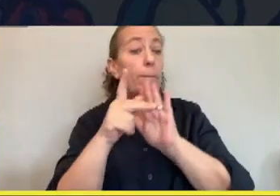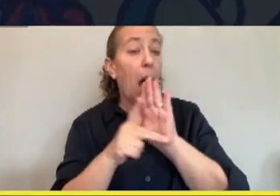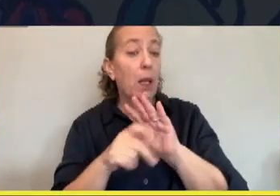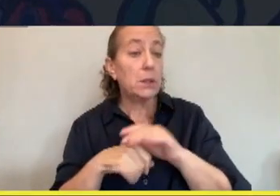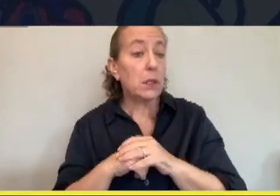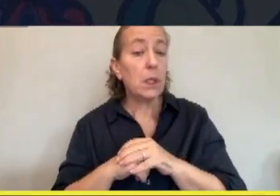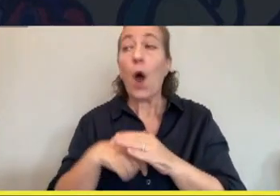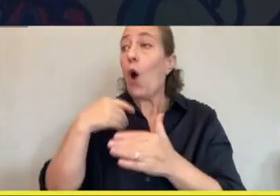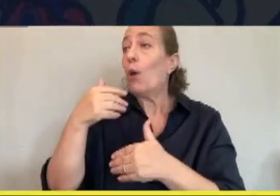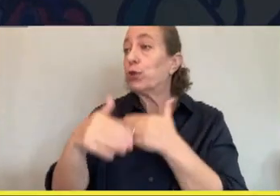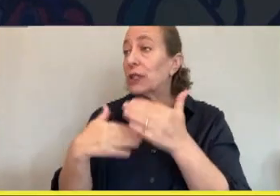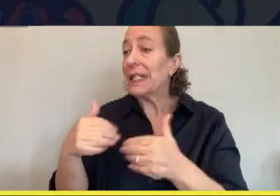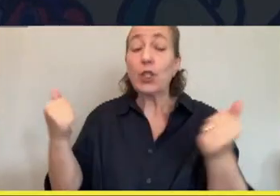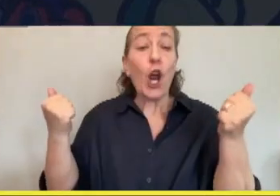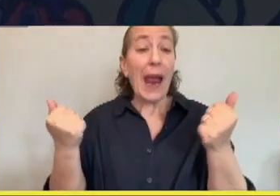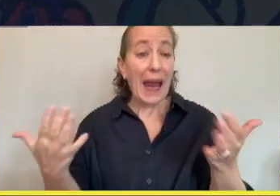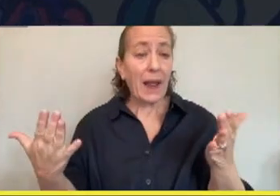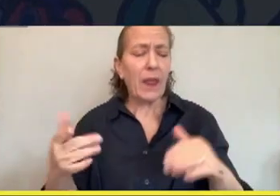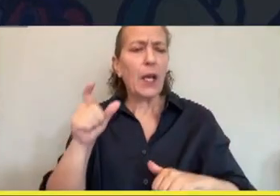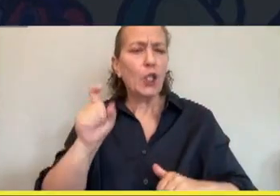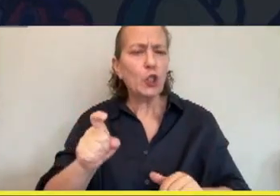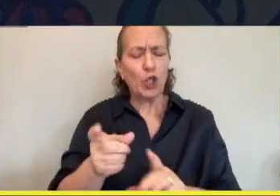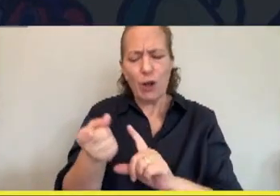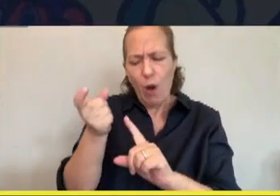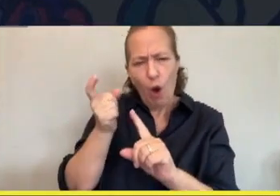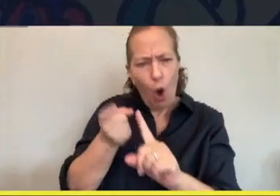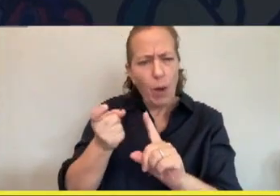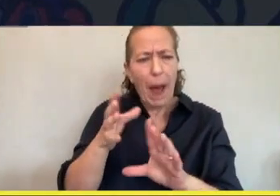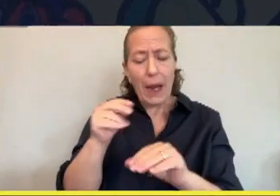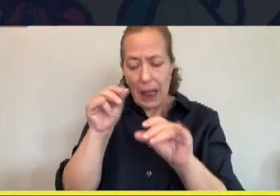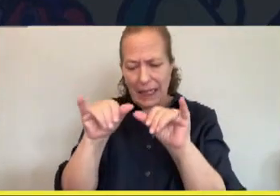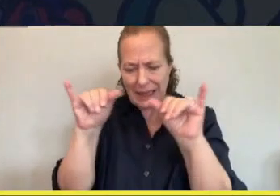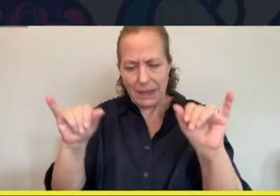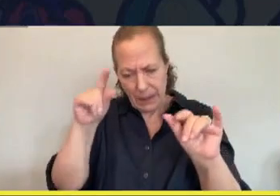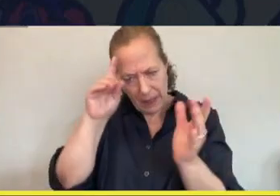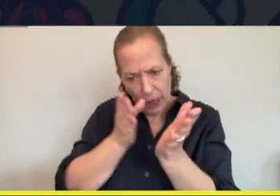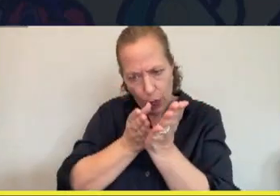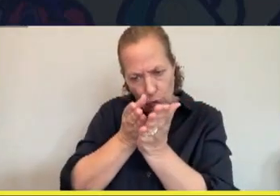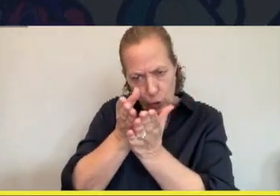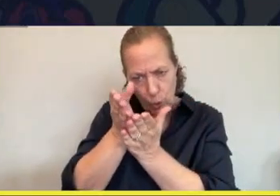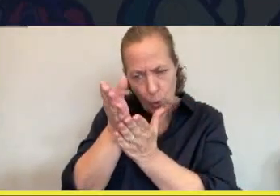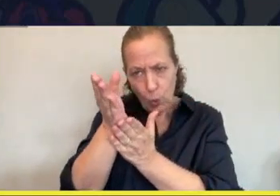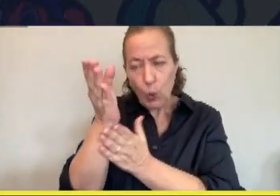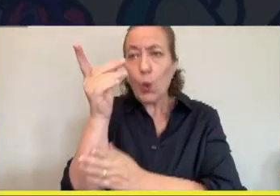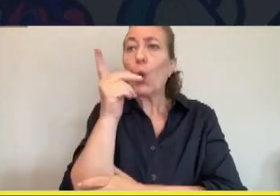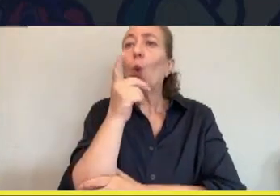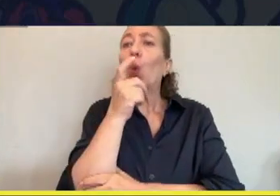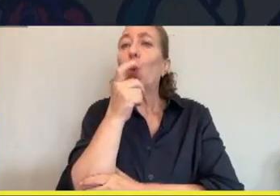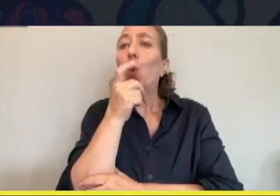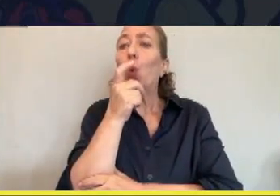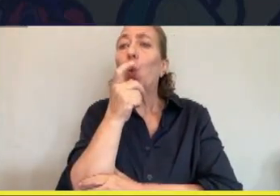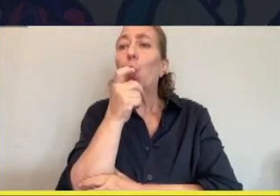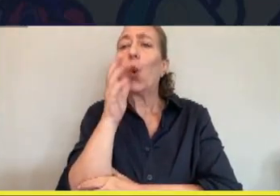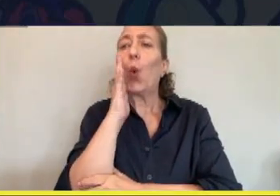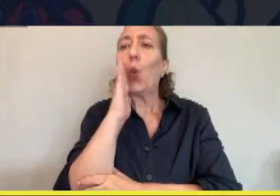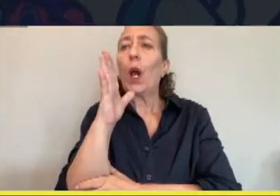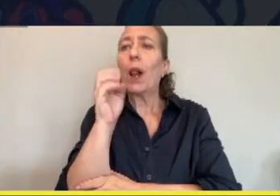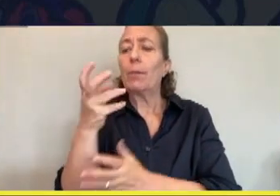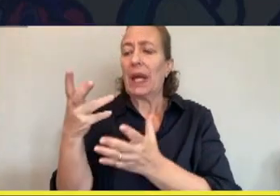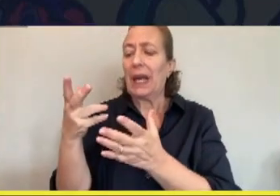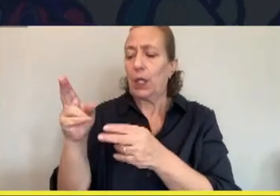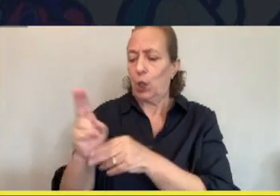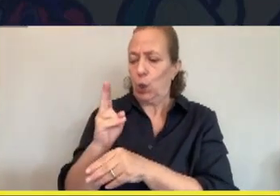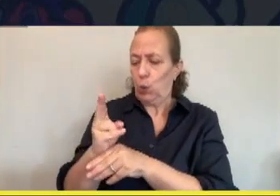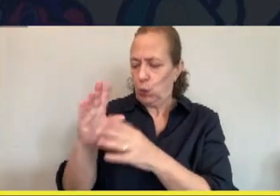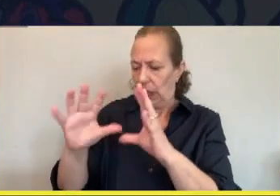should just systematically think through who are all the people who are going to be using this and how can we